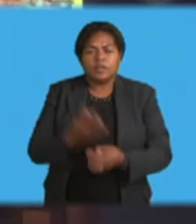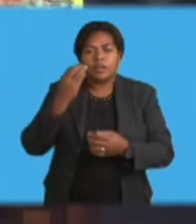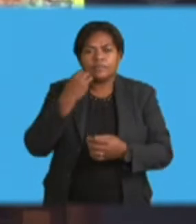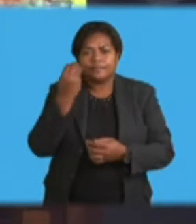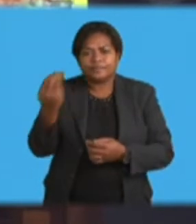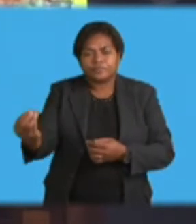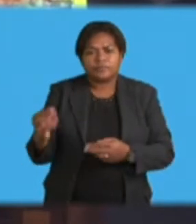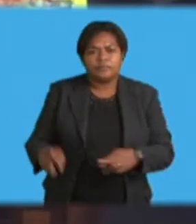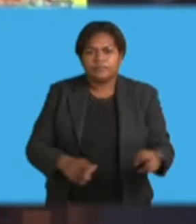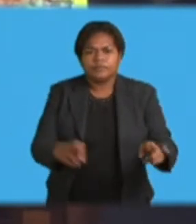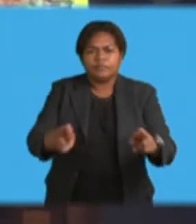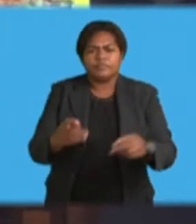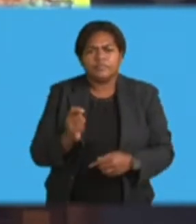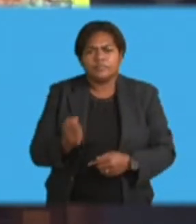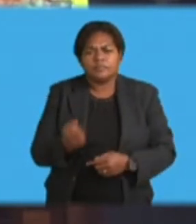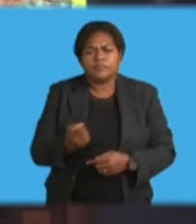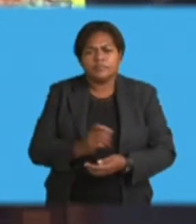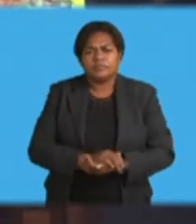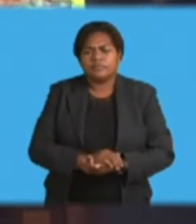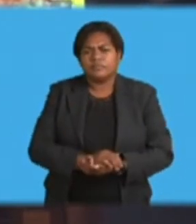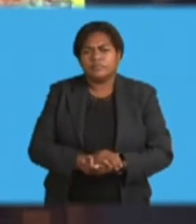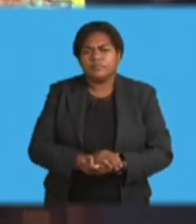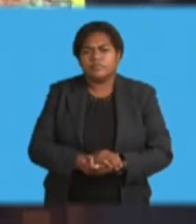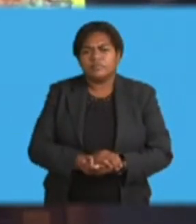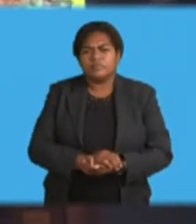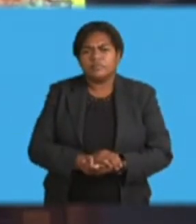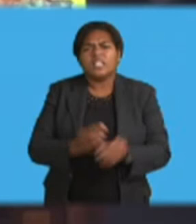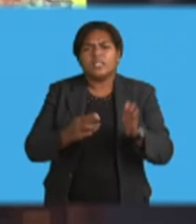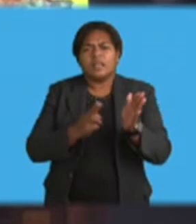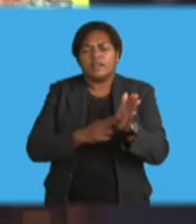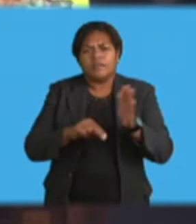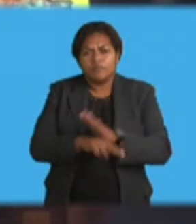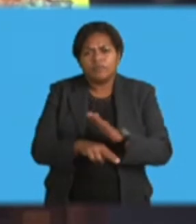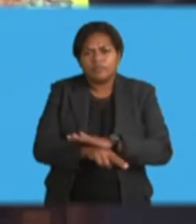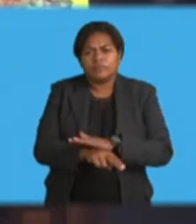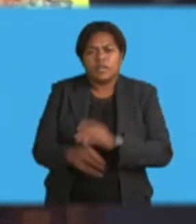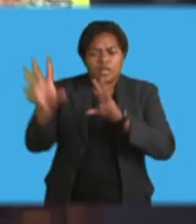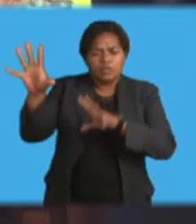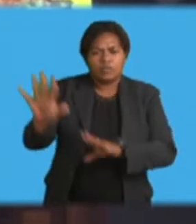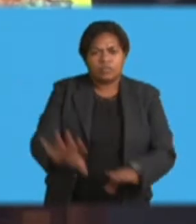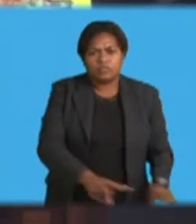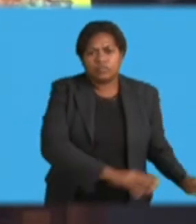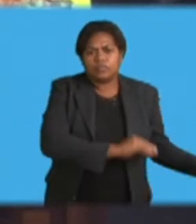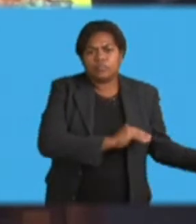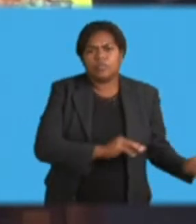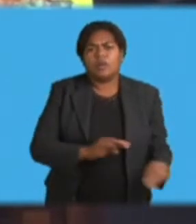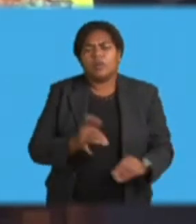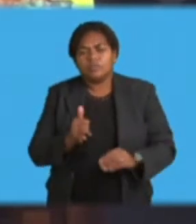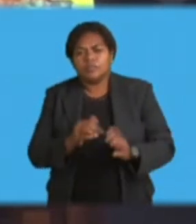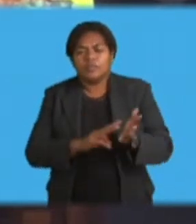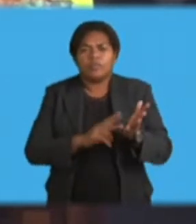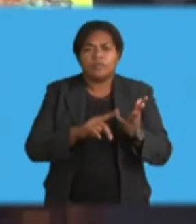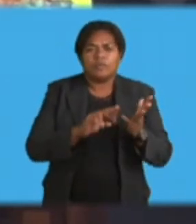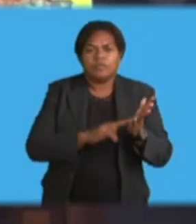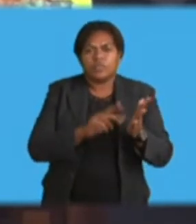and Penang River soon as tenders are being awarded. The Nabua River bank erosion protection works for the Unibao village will be outsourced